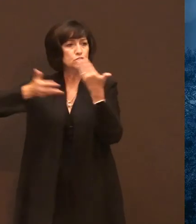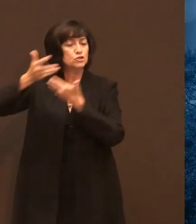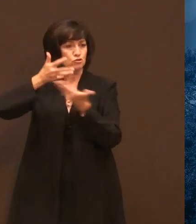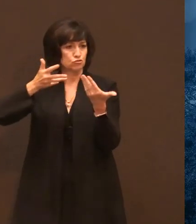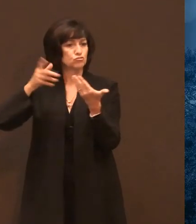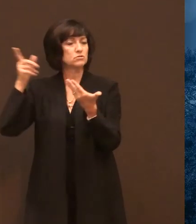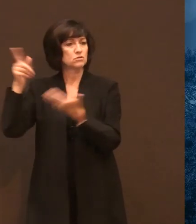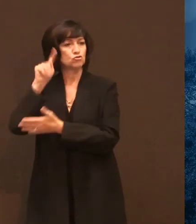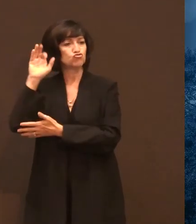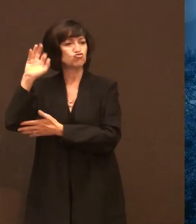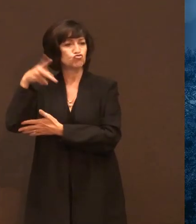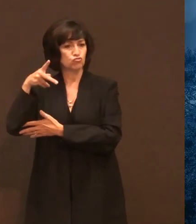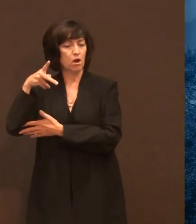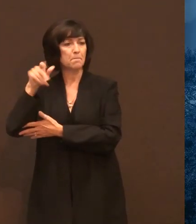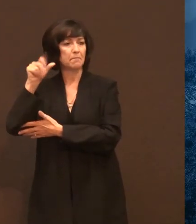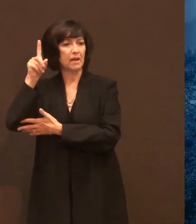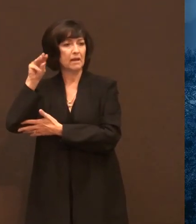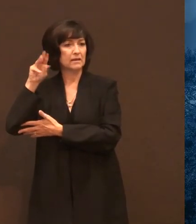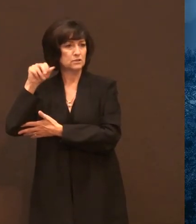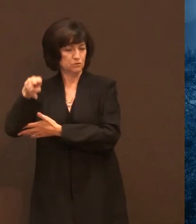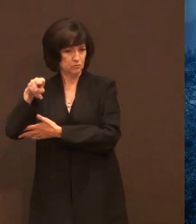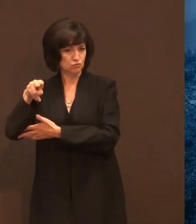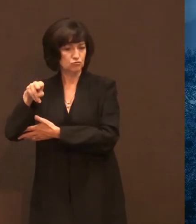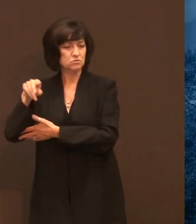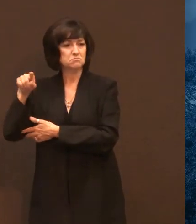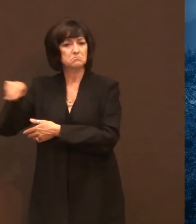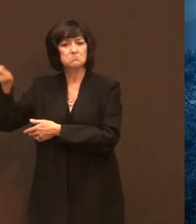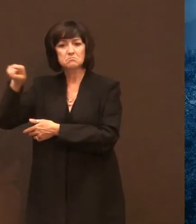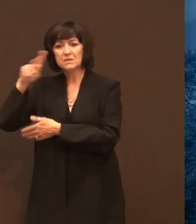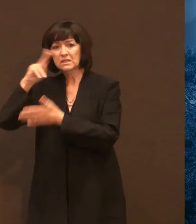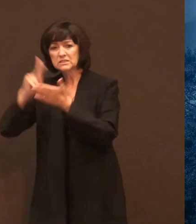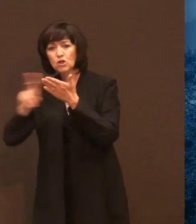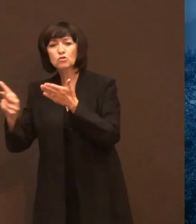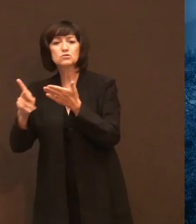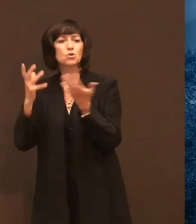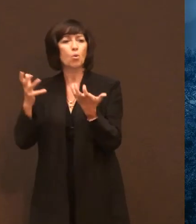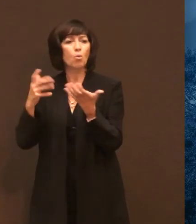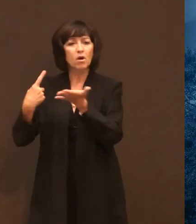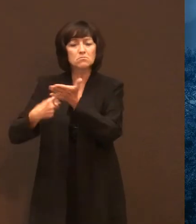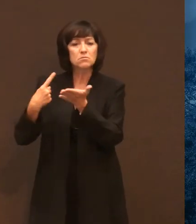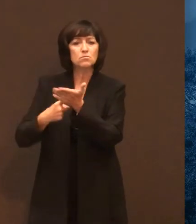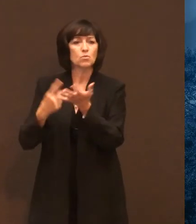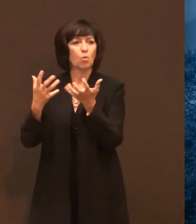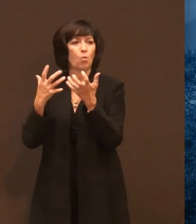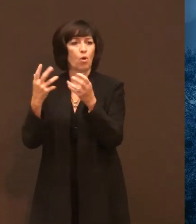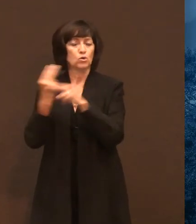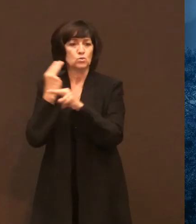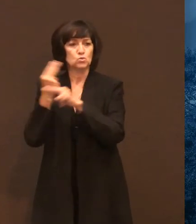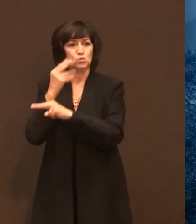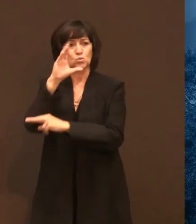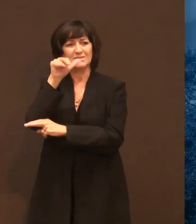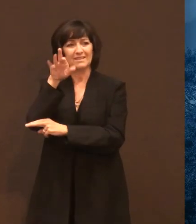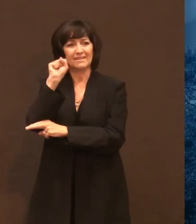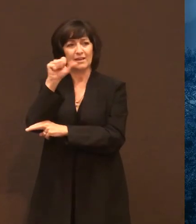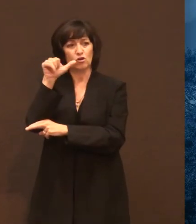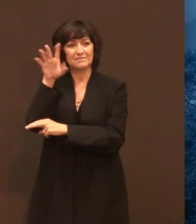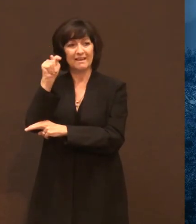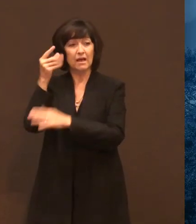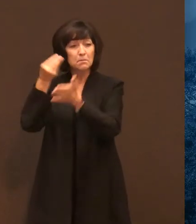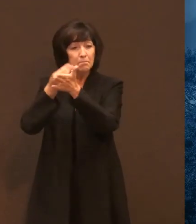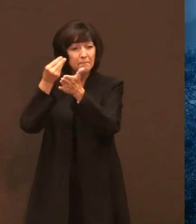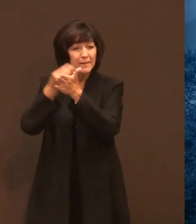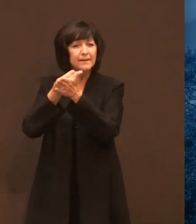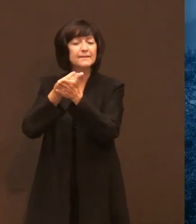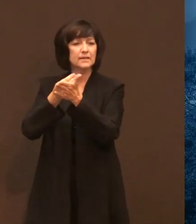administration, Secretary Mnuchin, over more flexibility in using CARES Act funding. He's been a